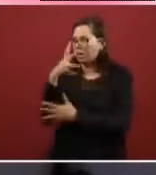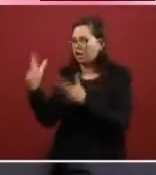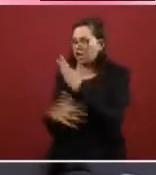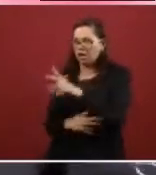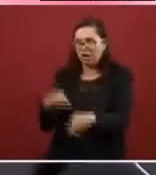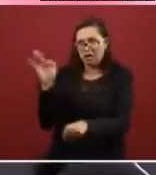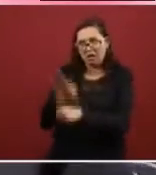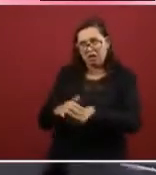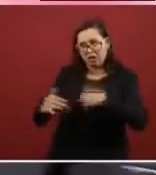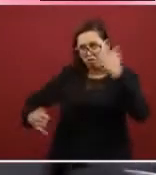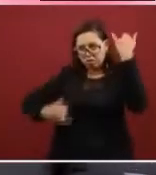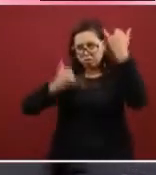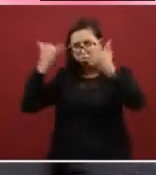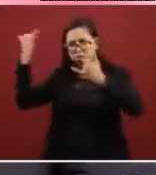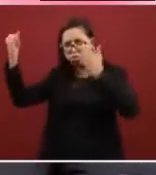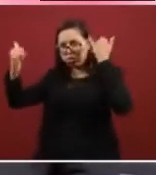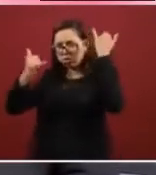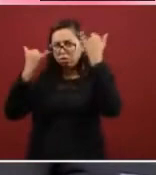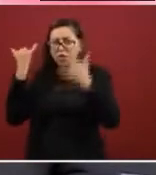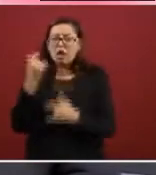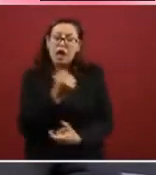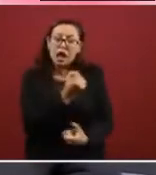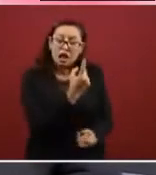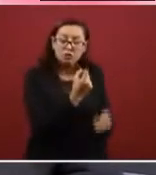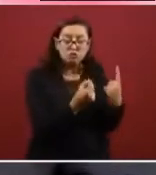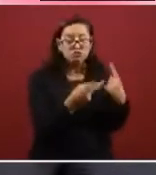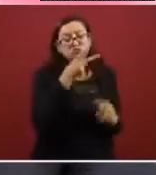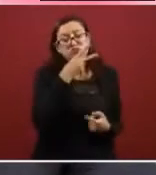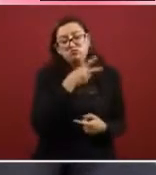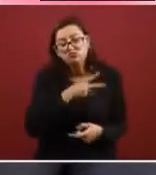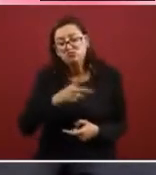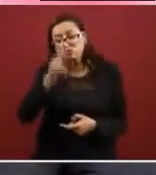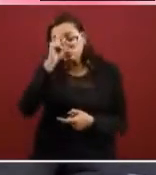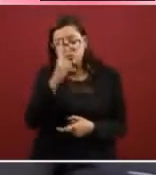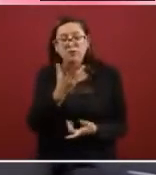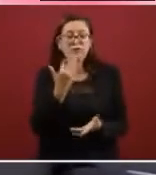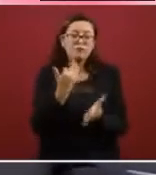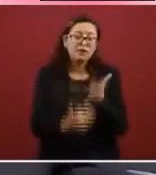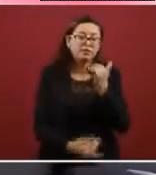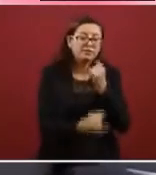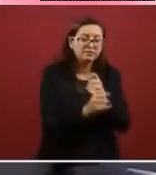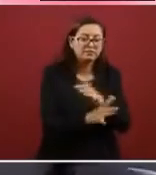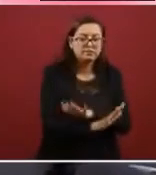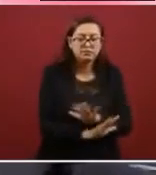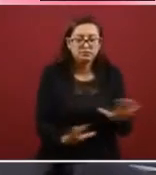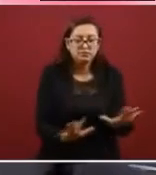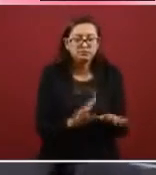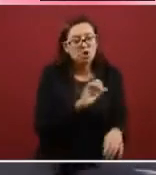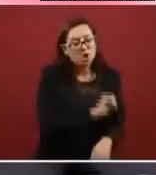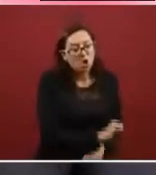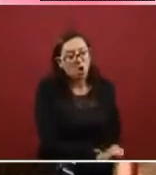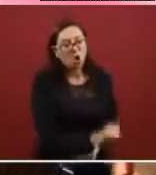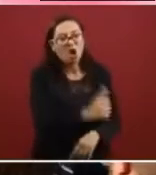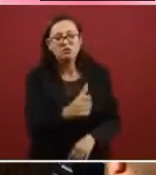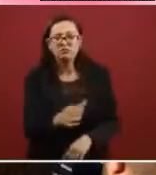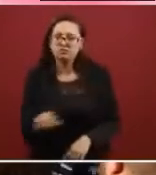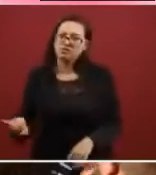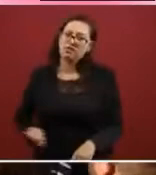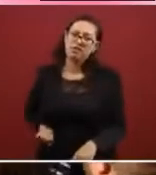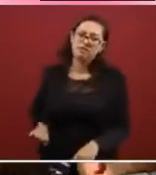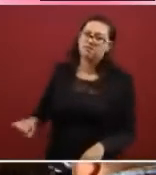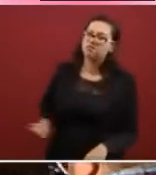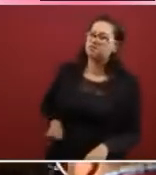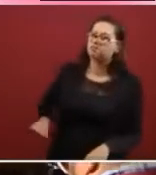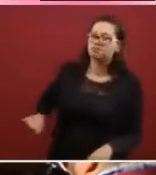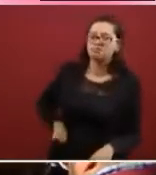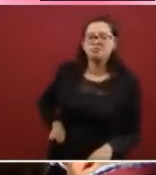perception por desconocimiento, due to falta de información, lack of information, y otros por intereses, and some because they